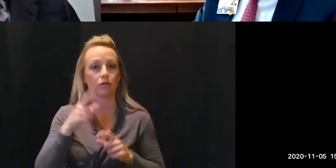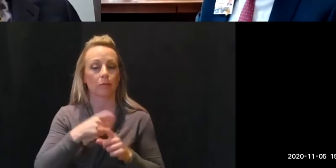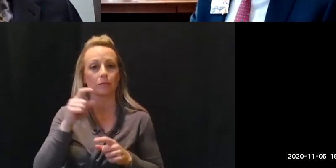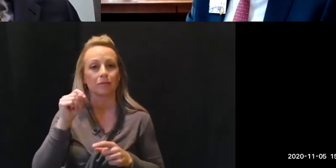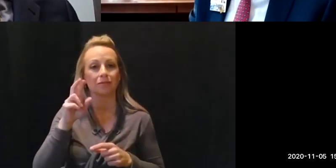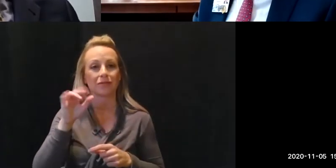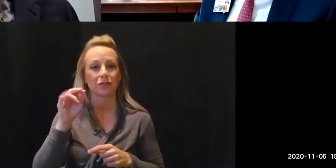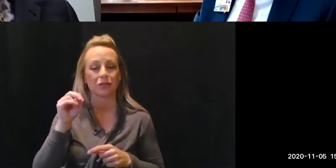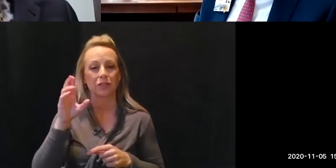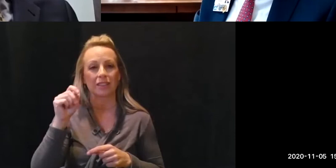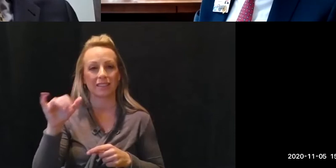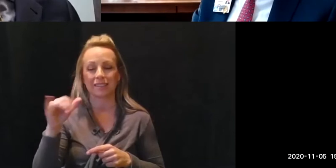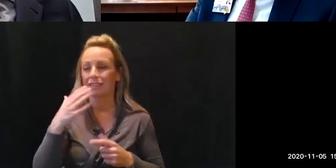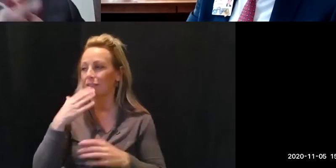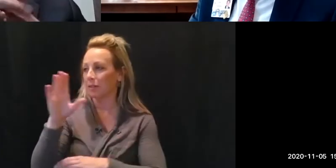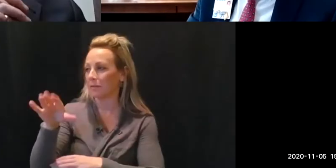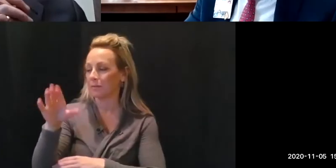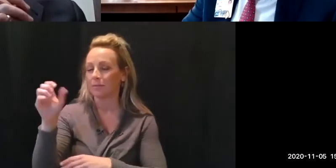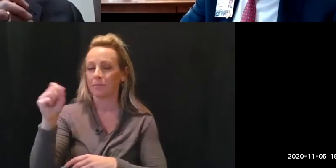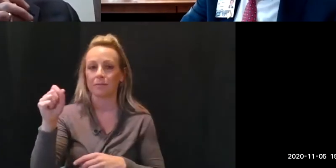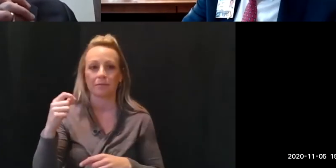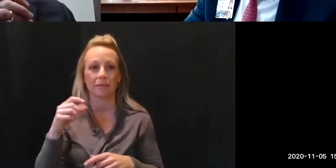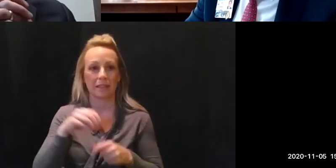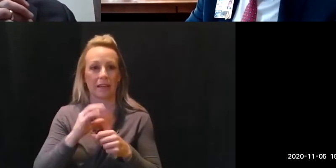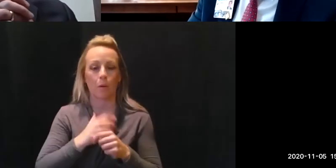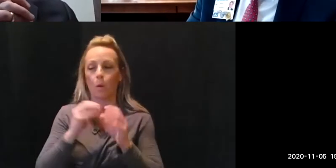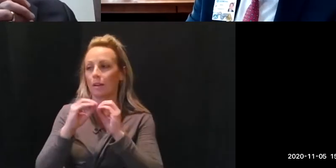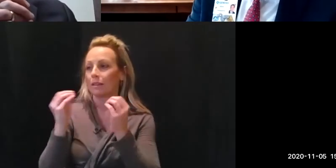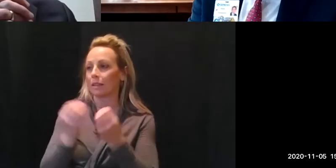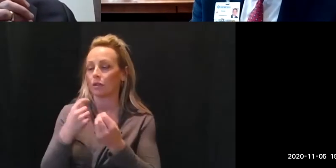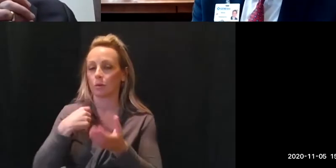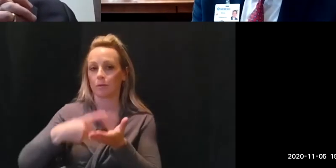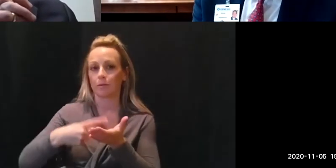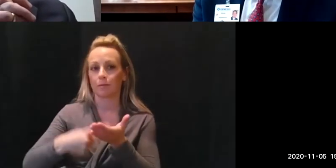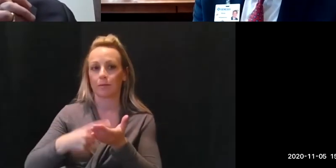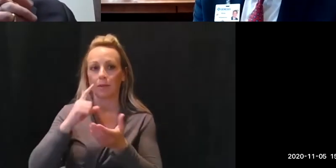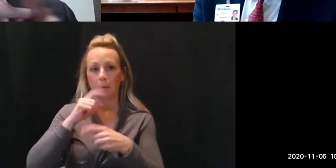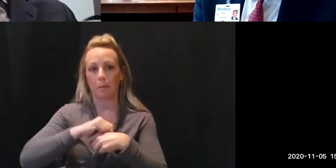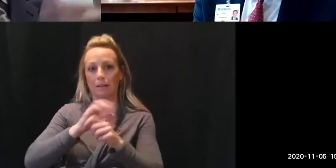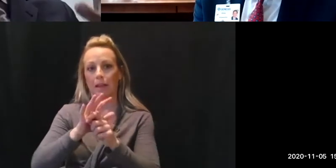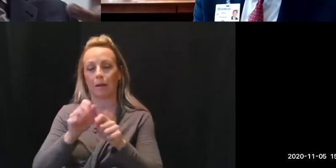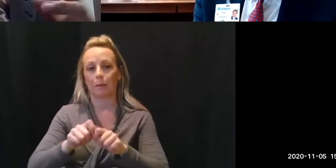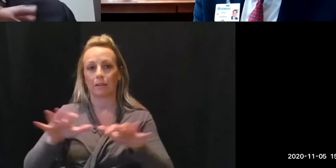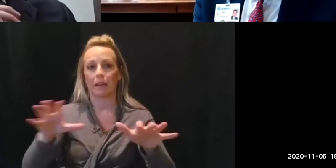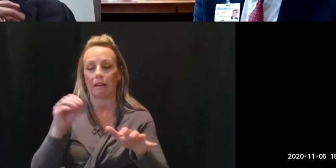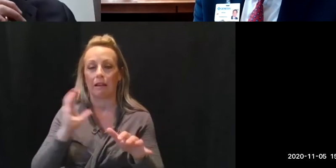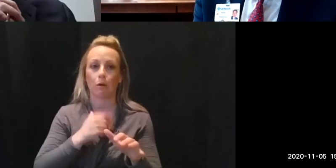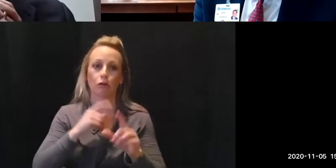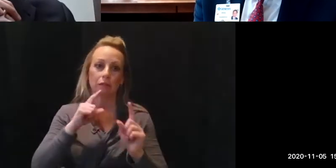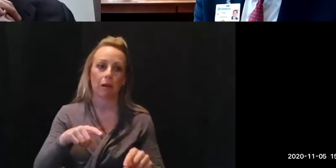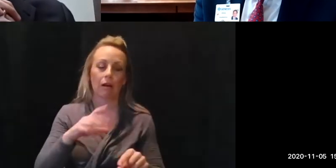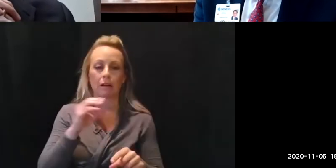good afternoon. We in our organization have talked about the pandemic and our response to it and our ability